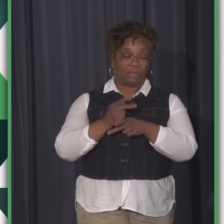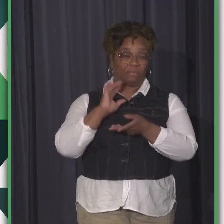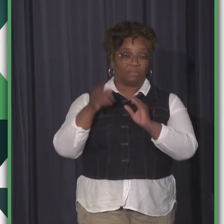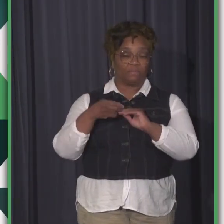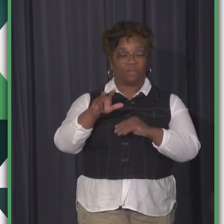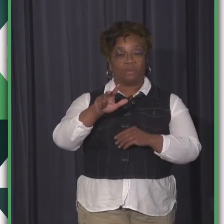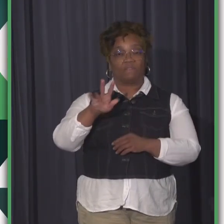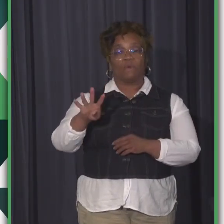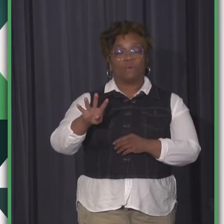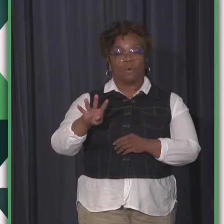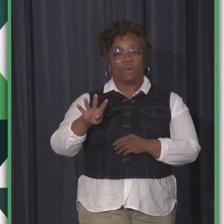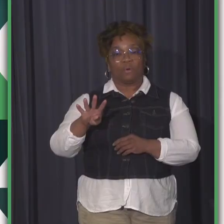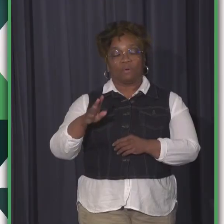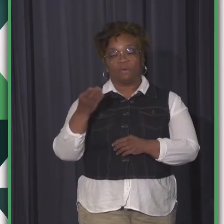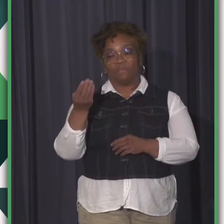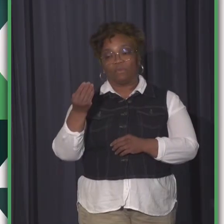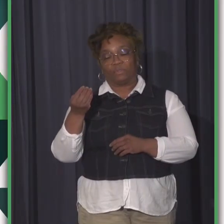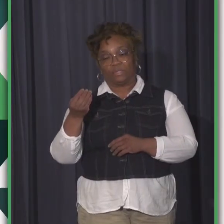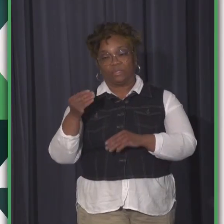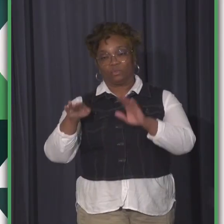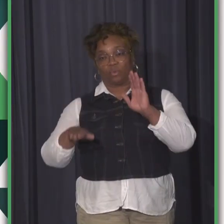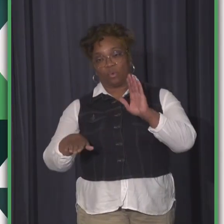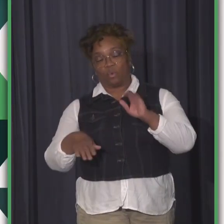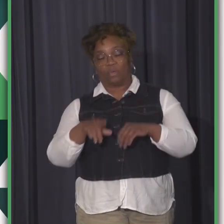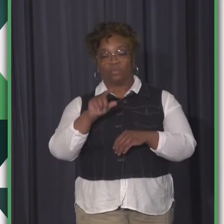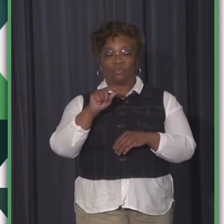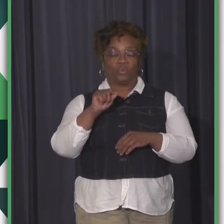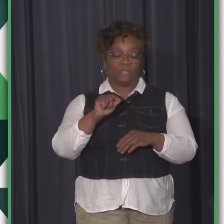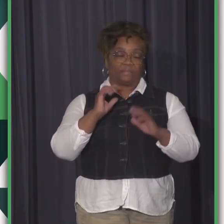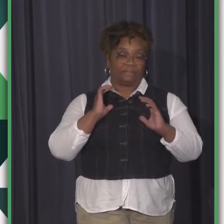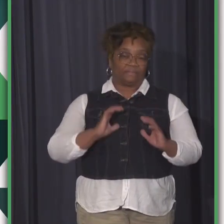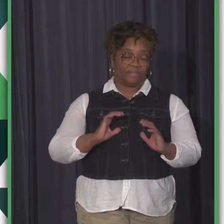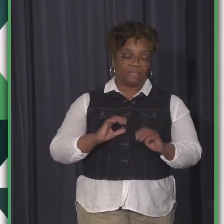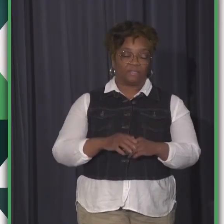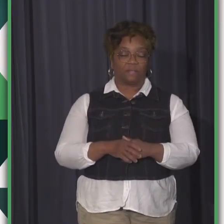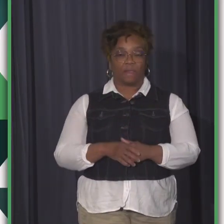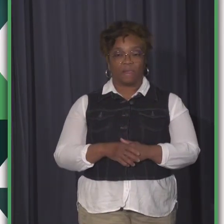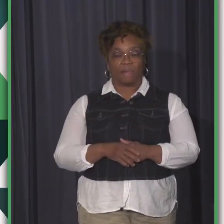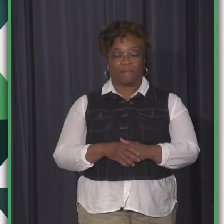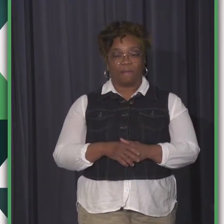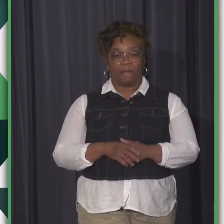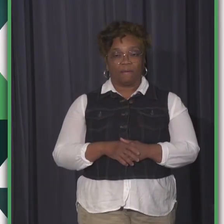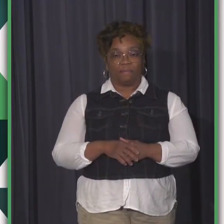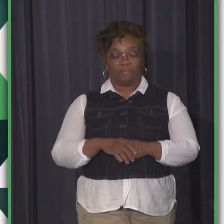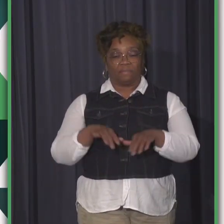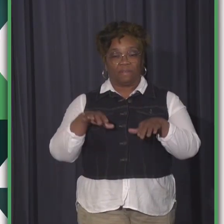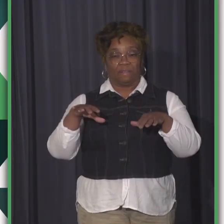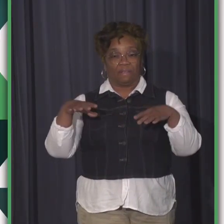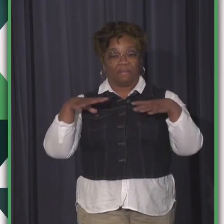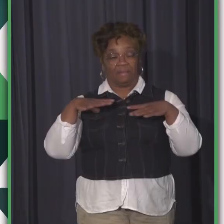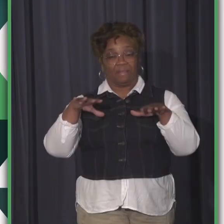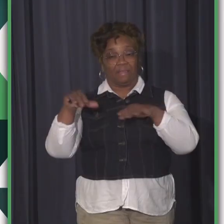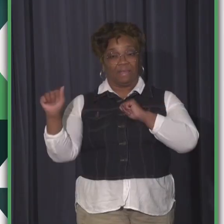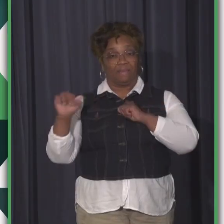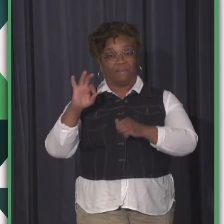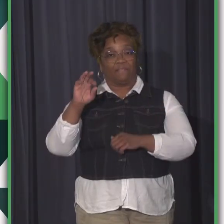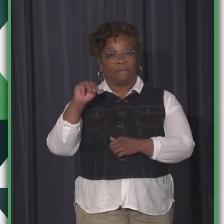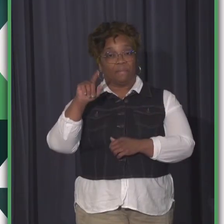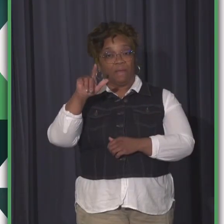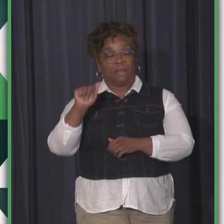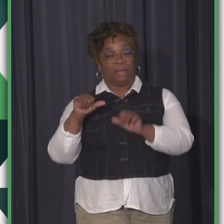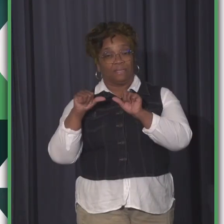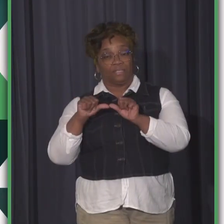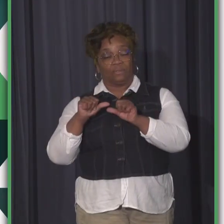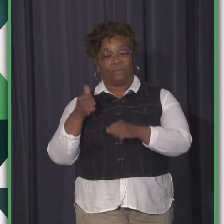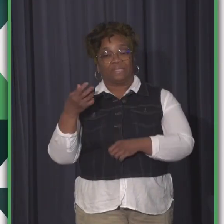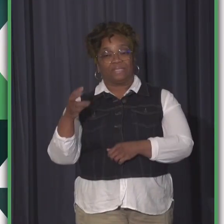34, broken out, 14 sworn, 20 civilians. For your leave of absence, for the FMLA continuous, we had